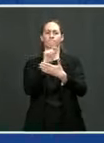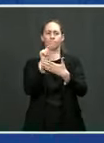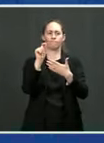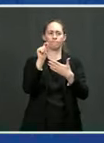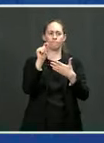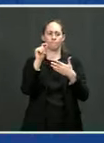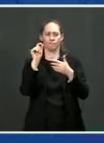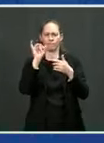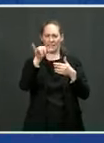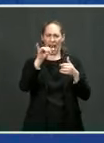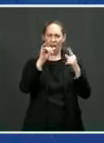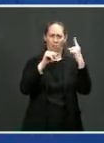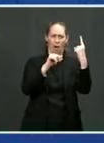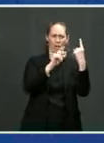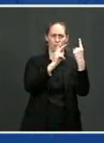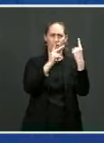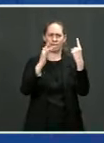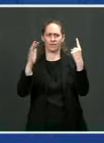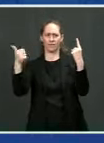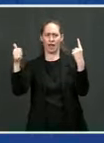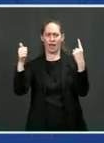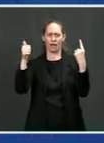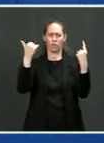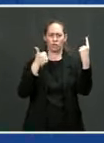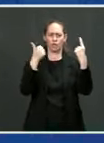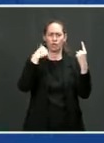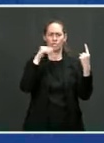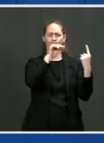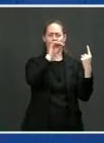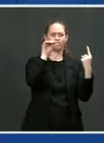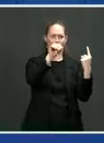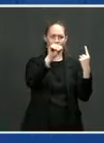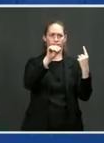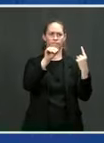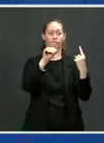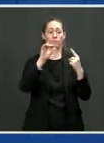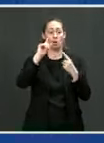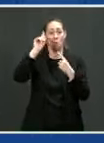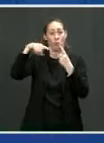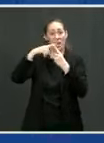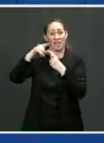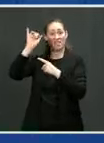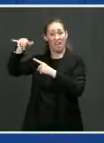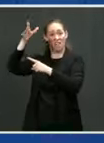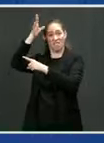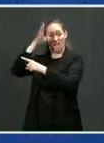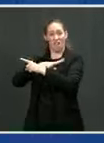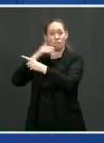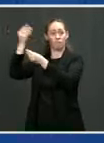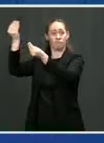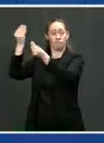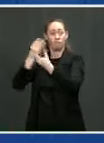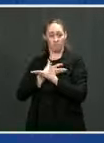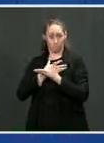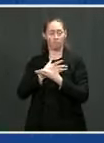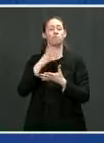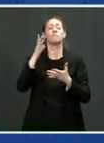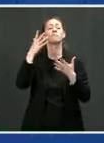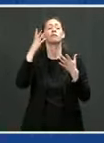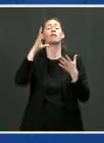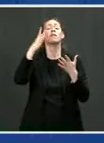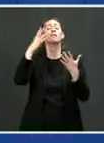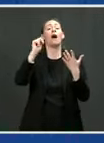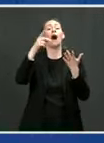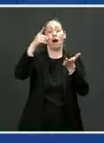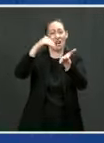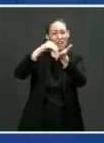was. And he said, don't look at it for 3 or 4 months. He said, you'll look at it and you'll see, you